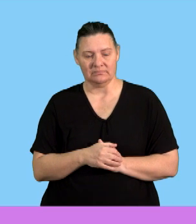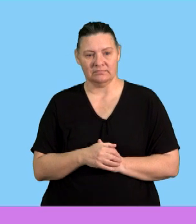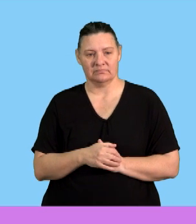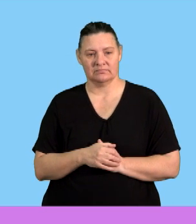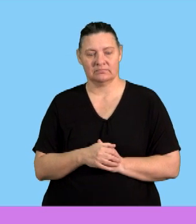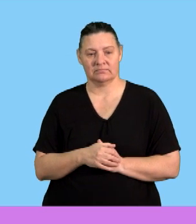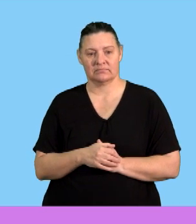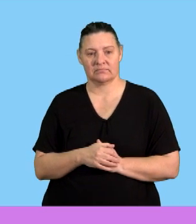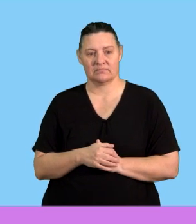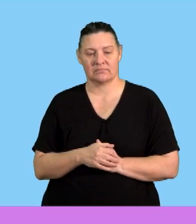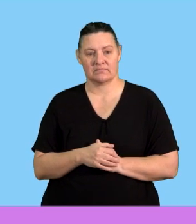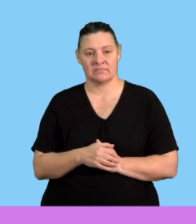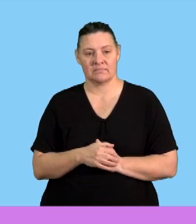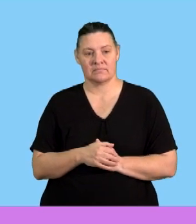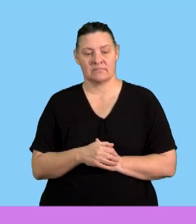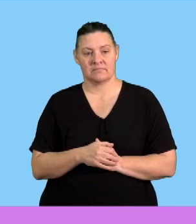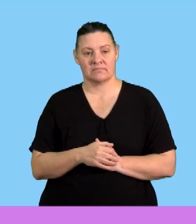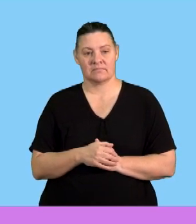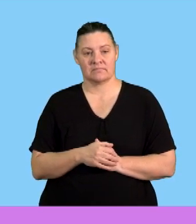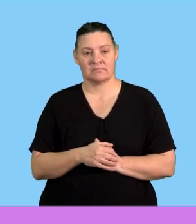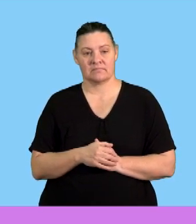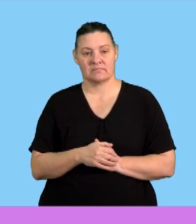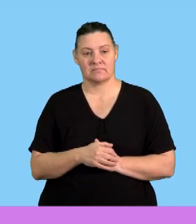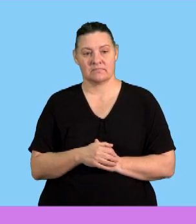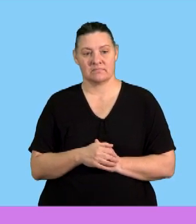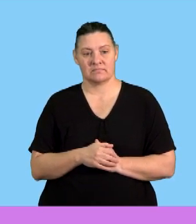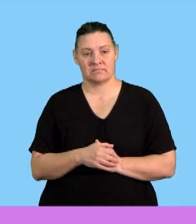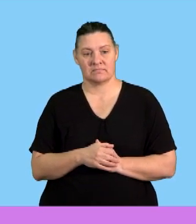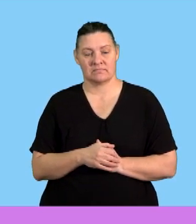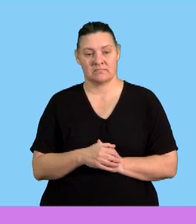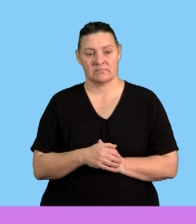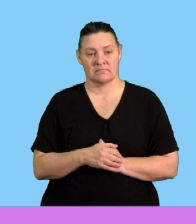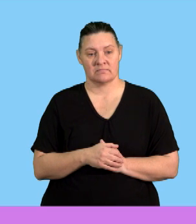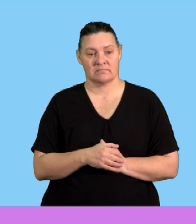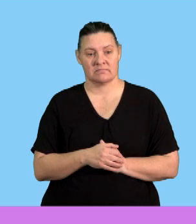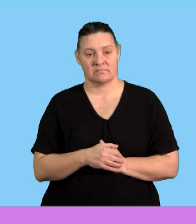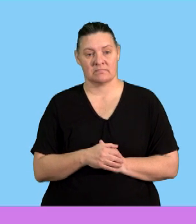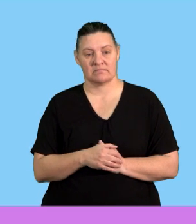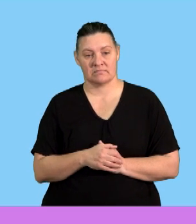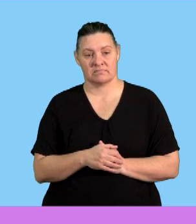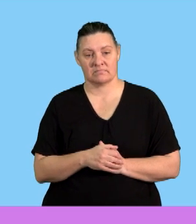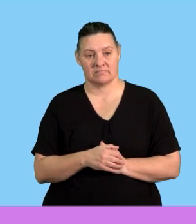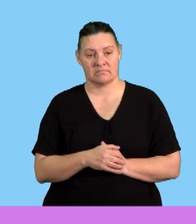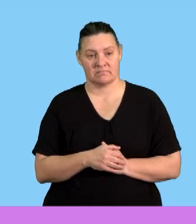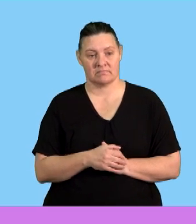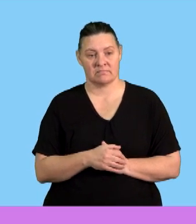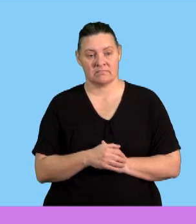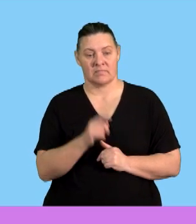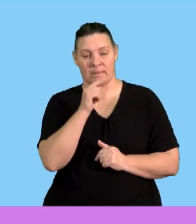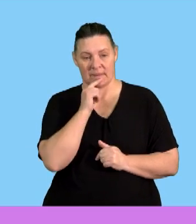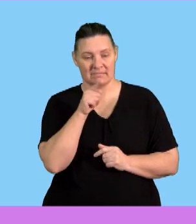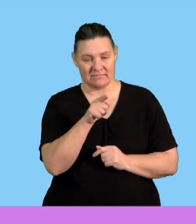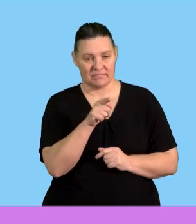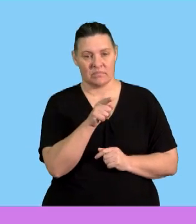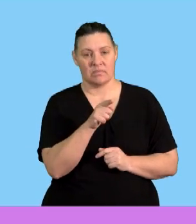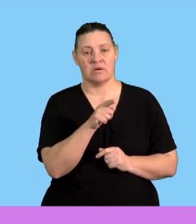it down to your horizontal axis, trace it to your vertical axis, and that will then